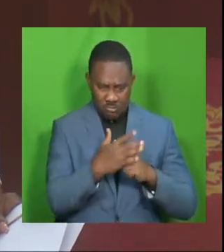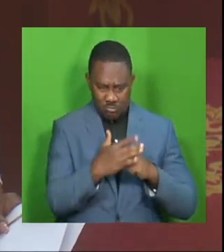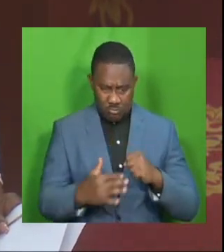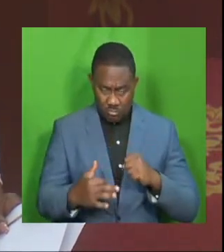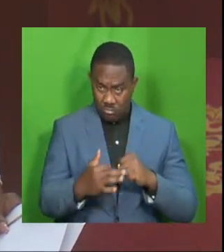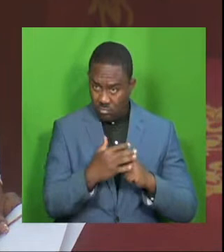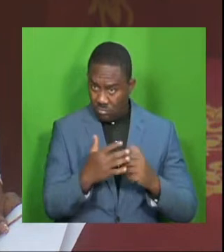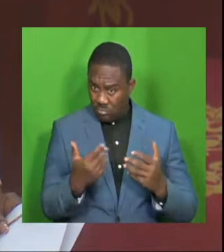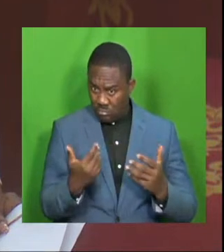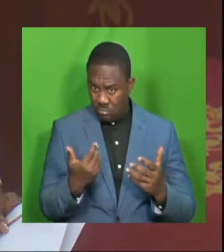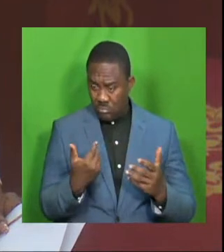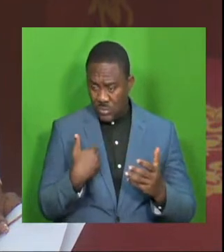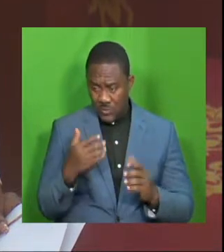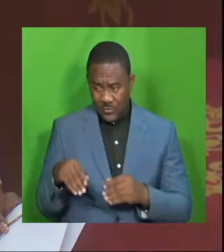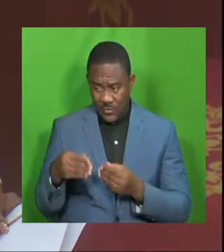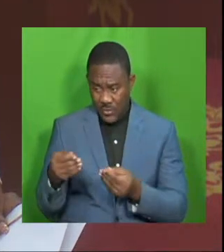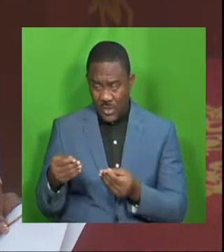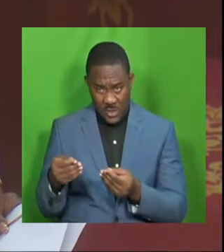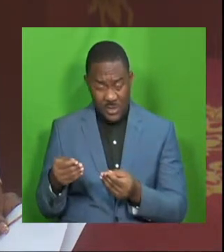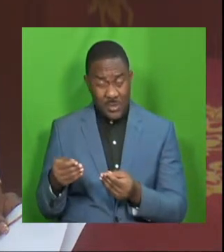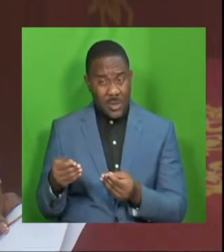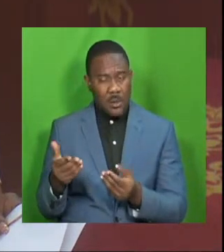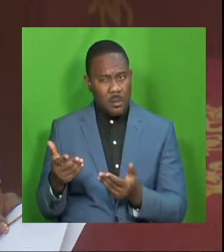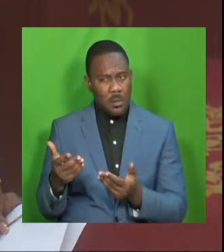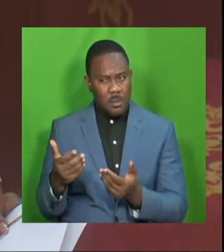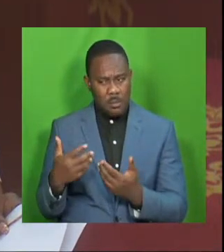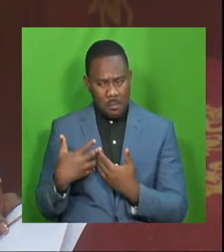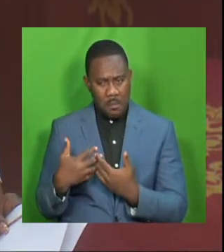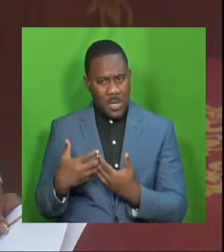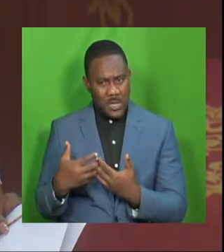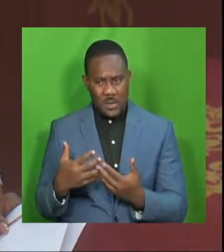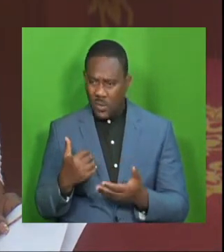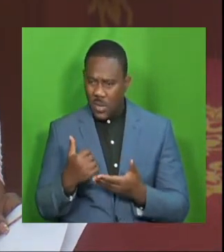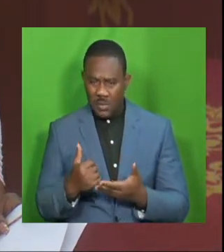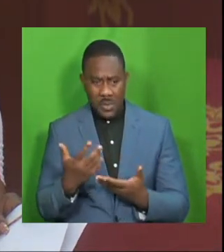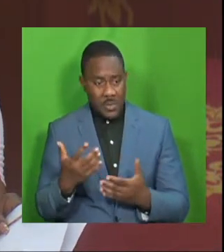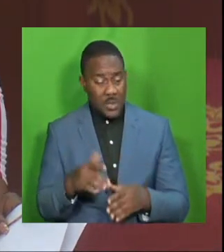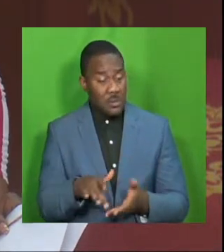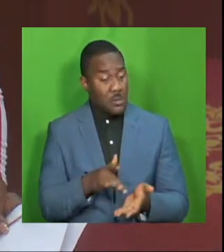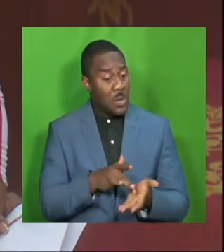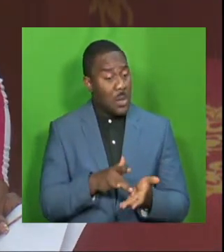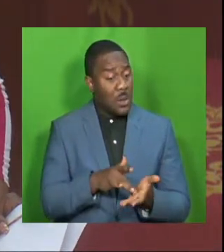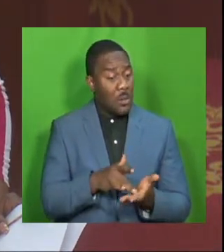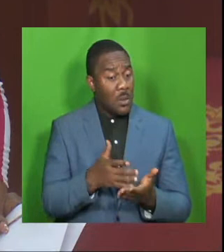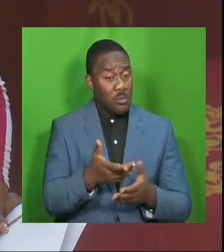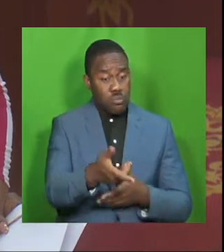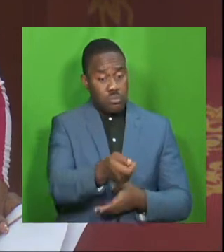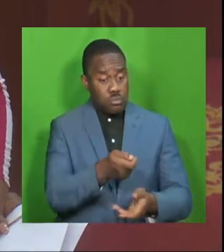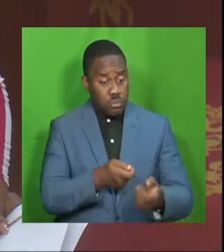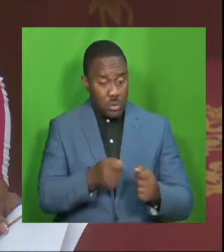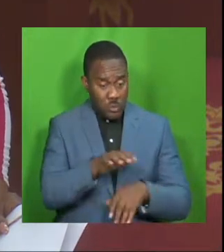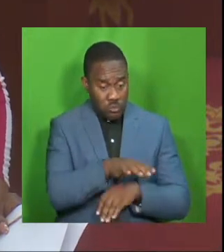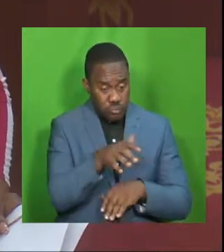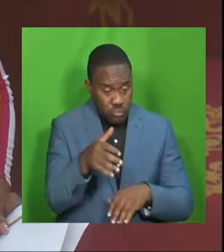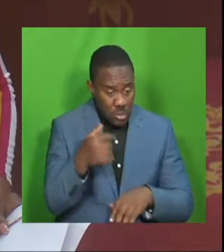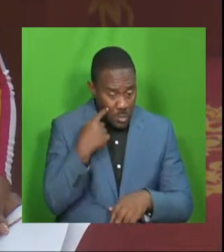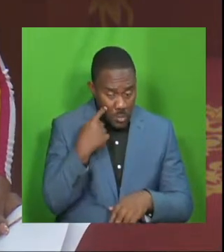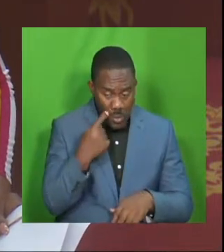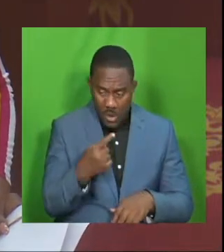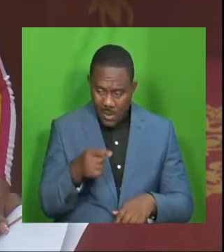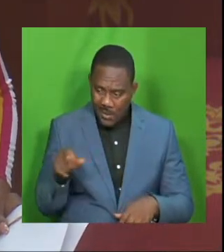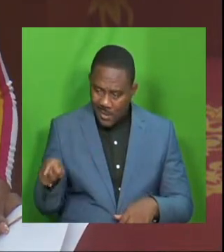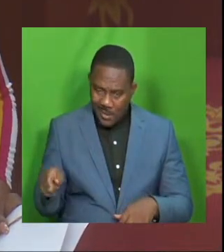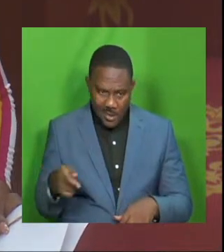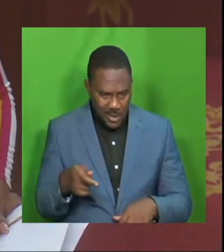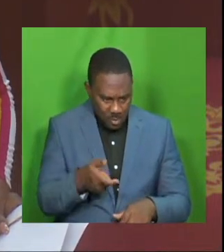test fish with chemicals in them. In case any fish is being caught with a chemical, we're going to